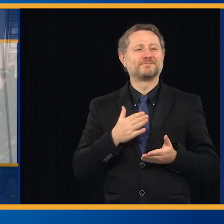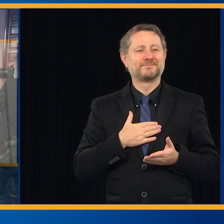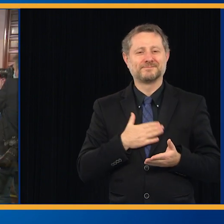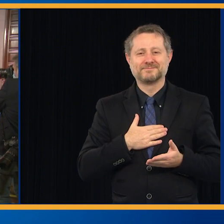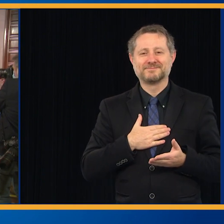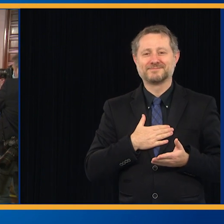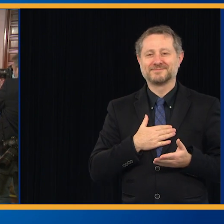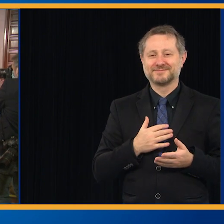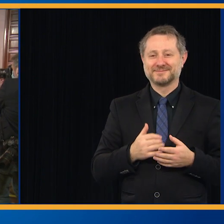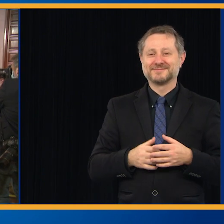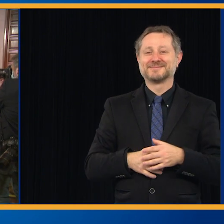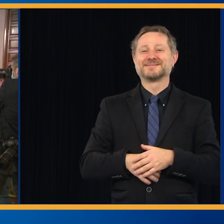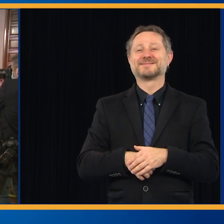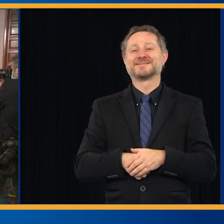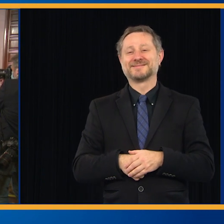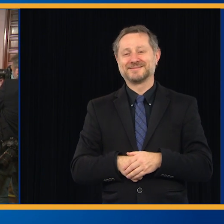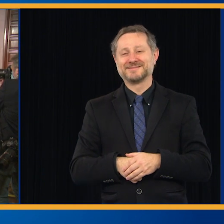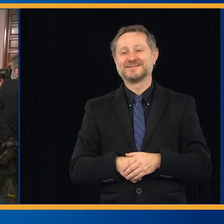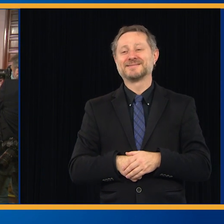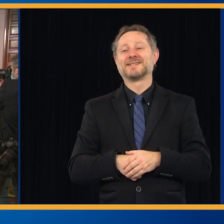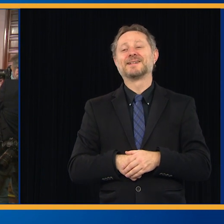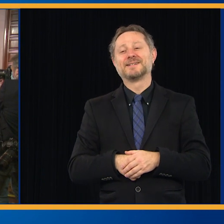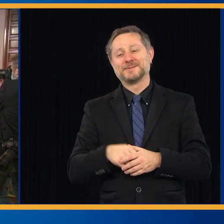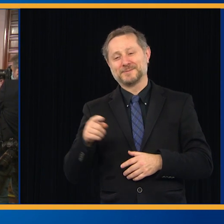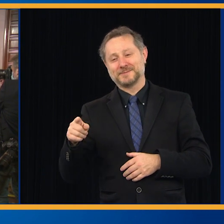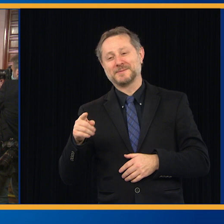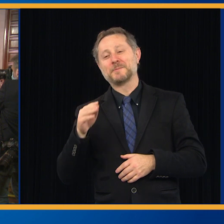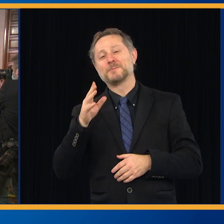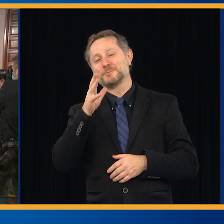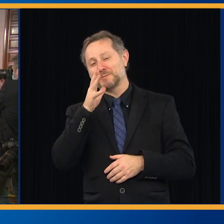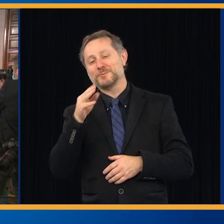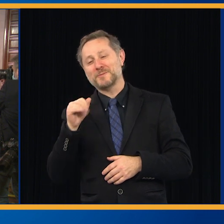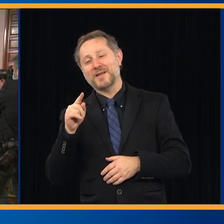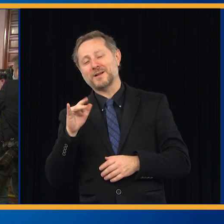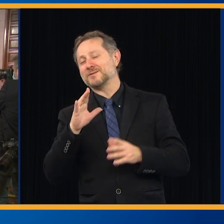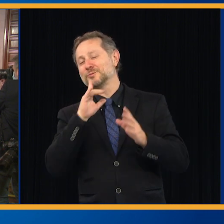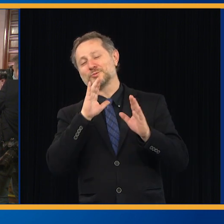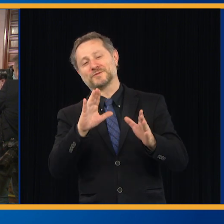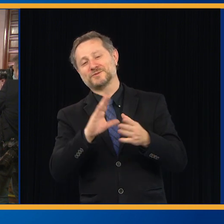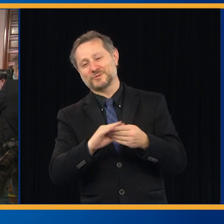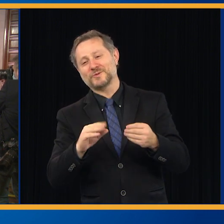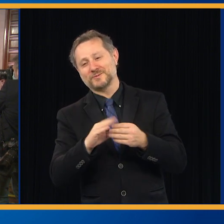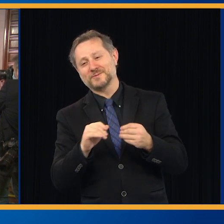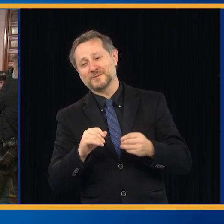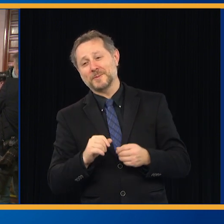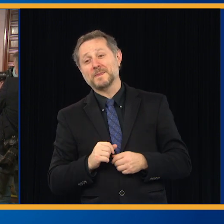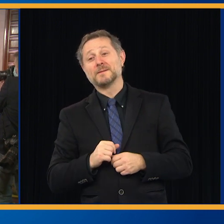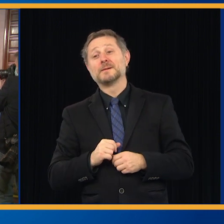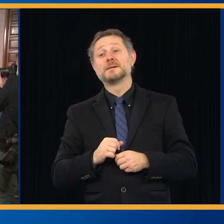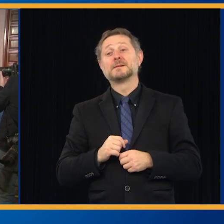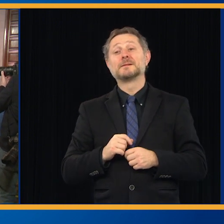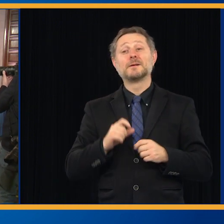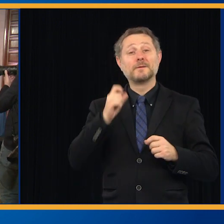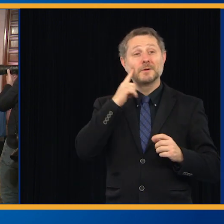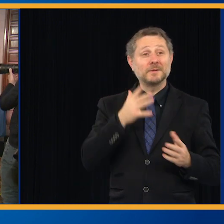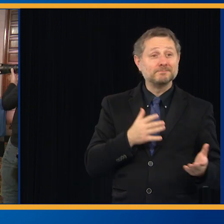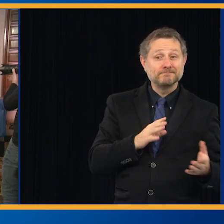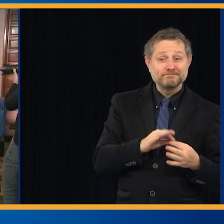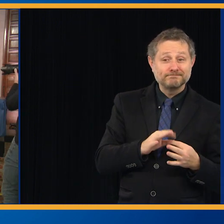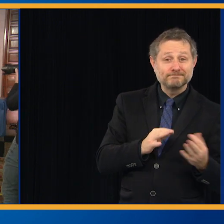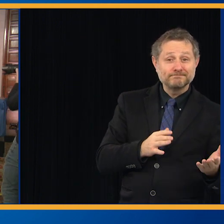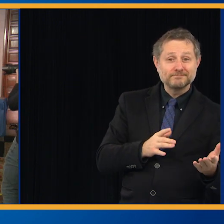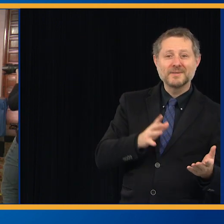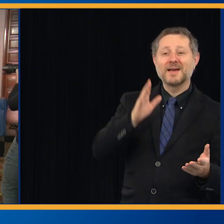have, Very well said. and Thank you. I have Michaela here with me. Hi, Grandma. Happy Mother's